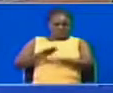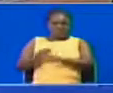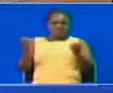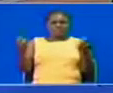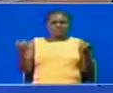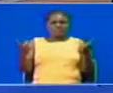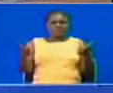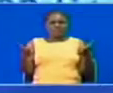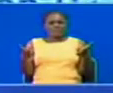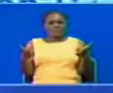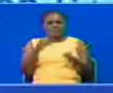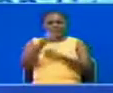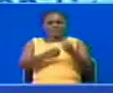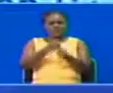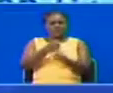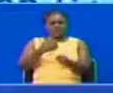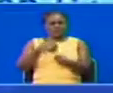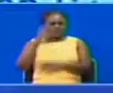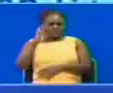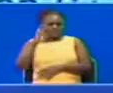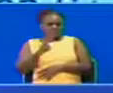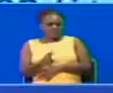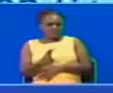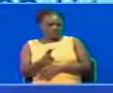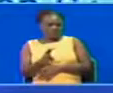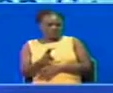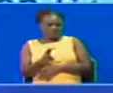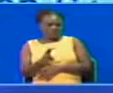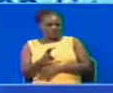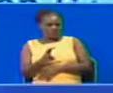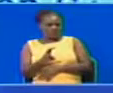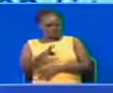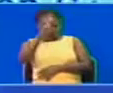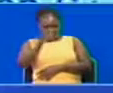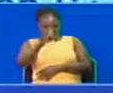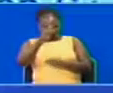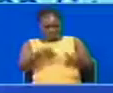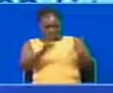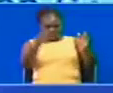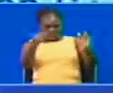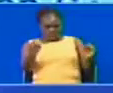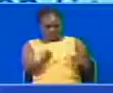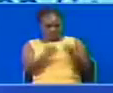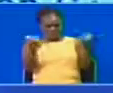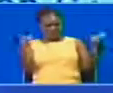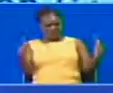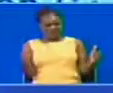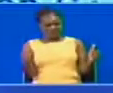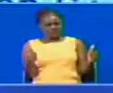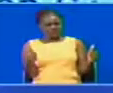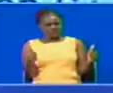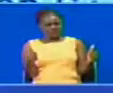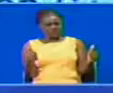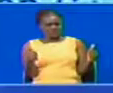situation where somebody is actually looking at the higher education in a critical way. This has never happened in so many years since I was